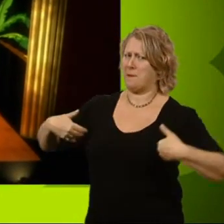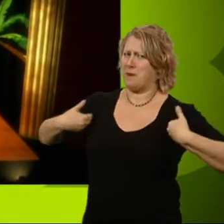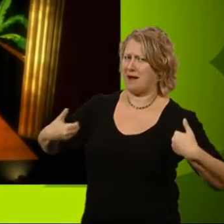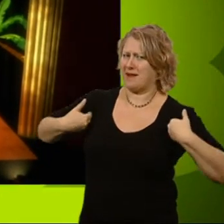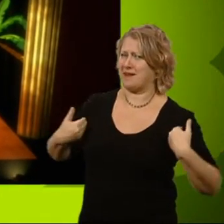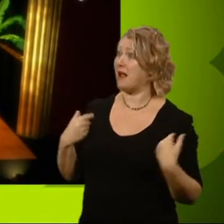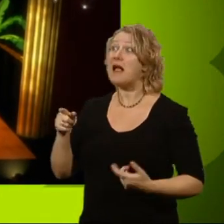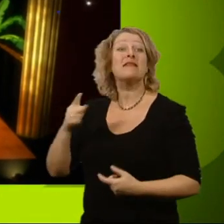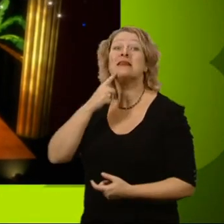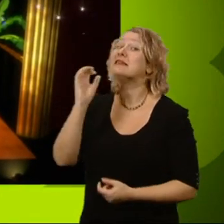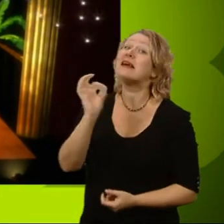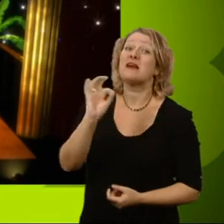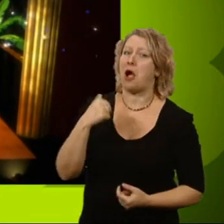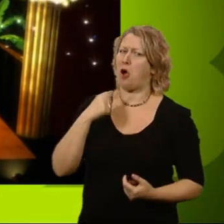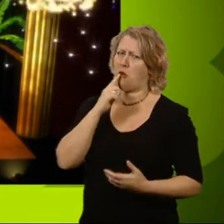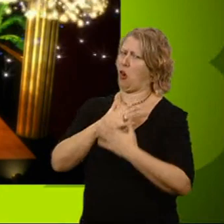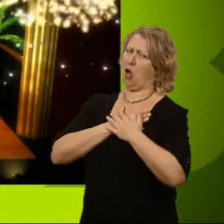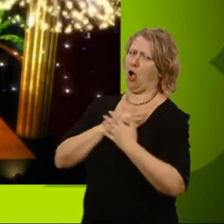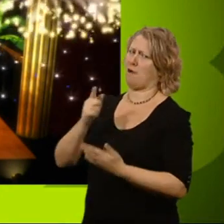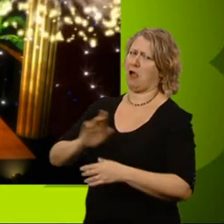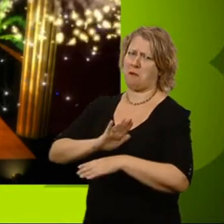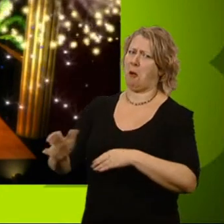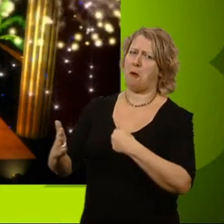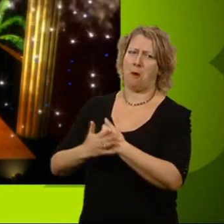her anymore. Thank you very much.